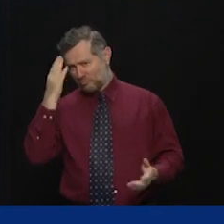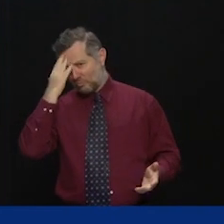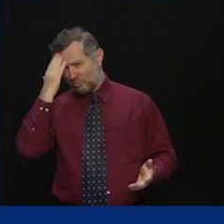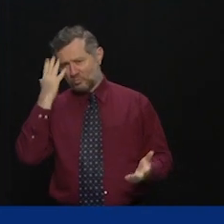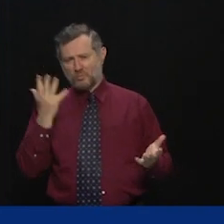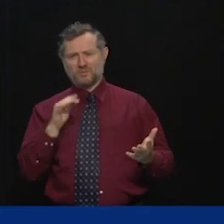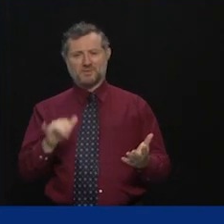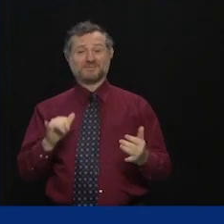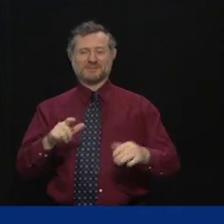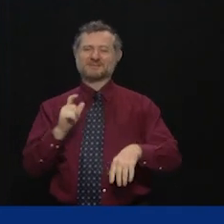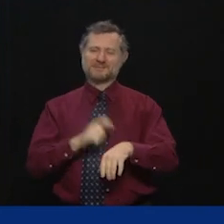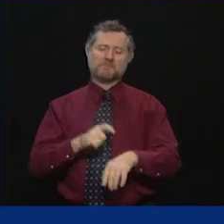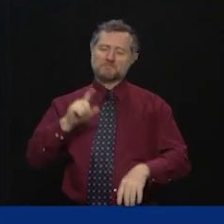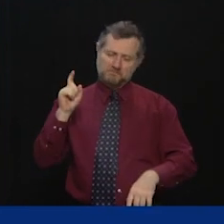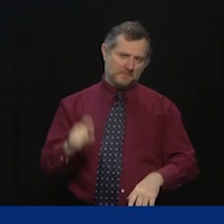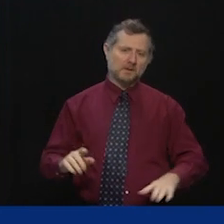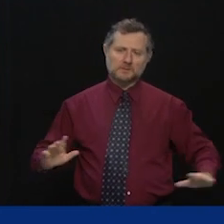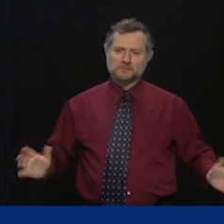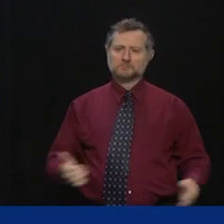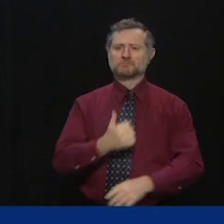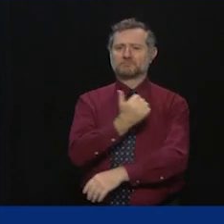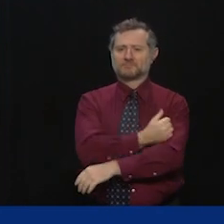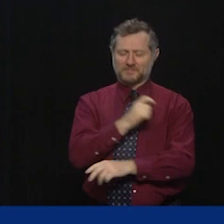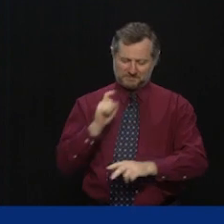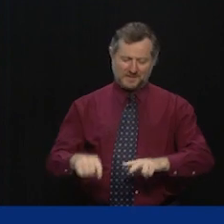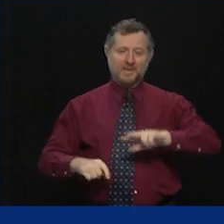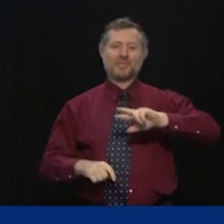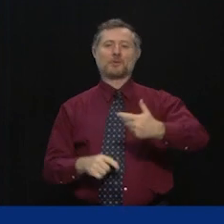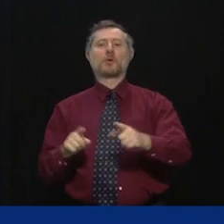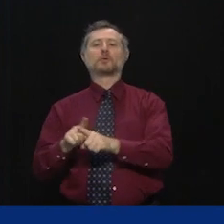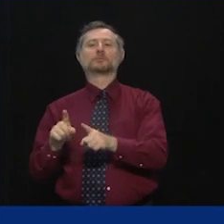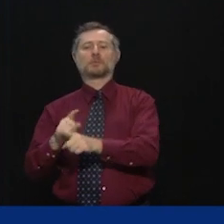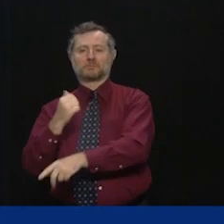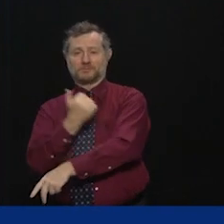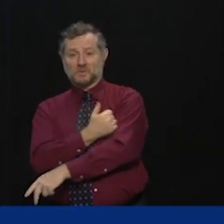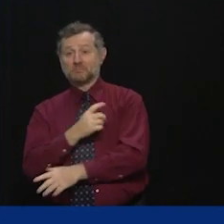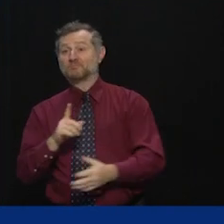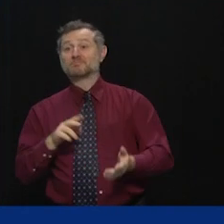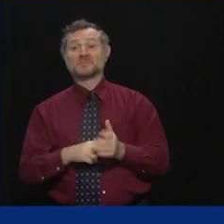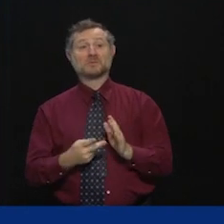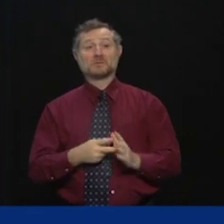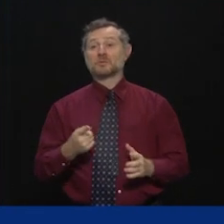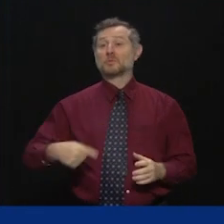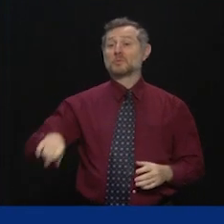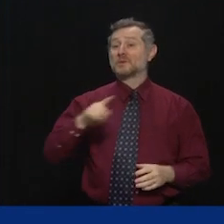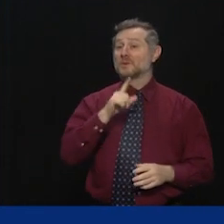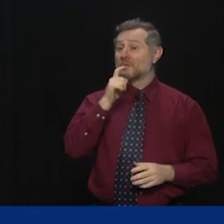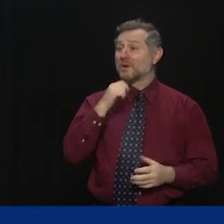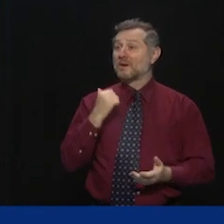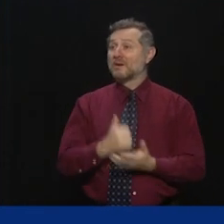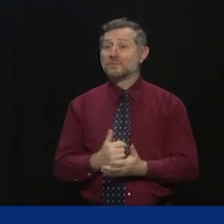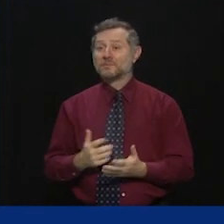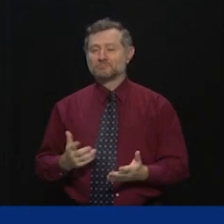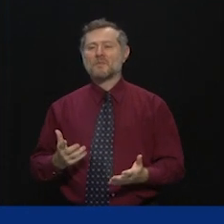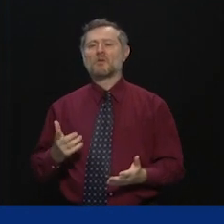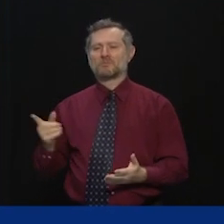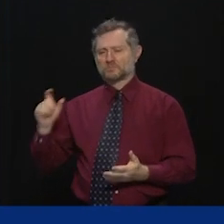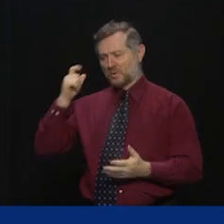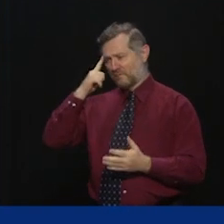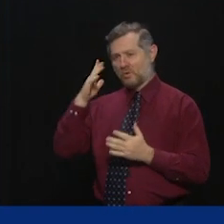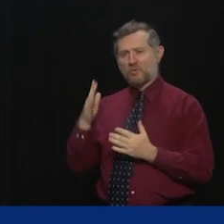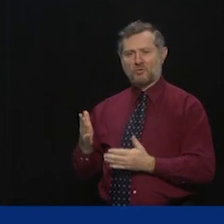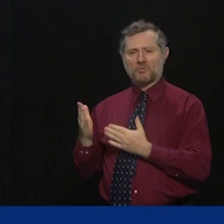but you need that booster, has once again found a friend, an ally, a support, a